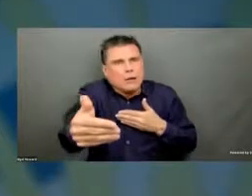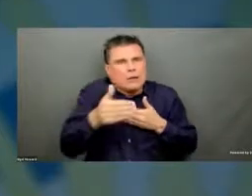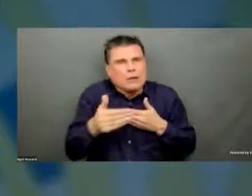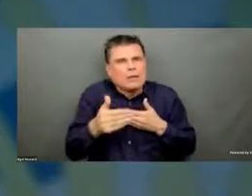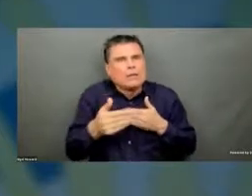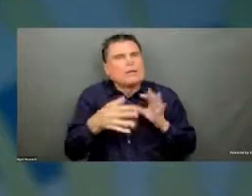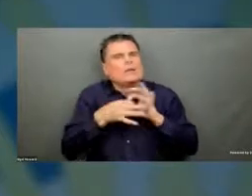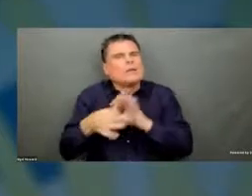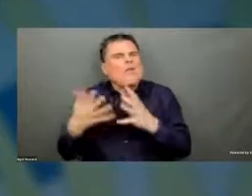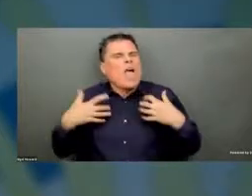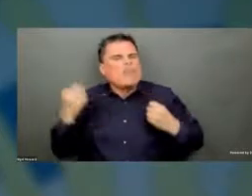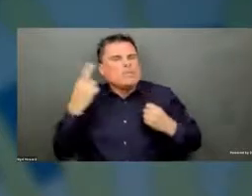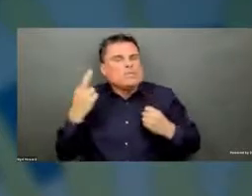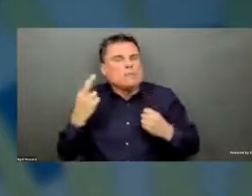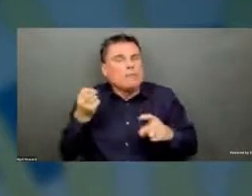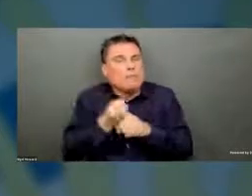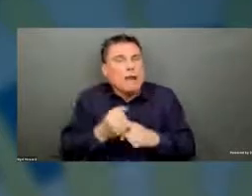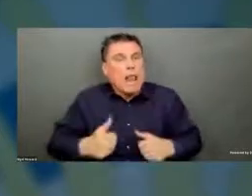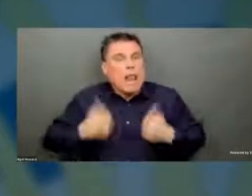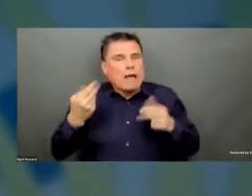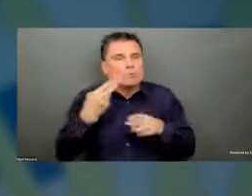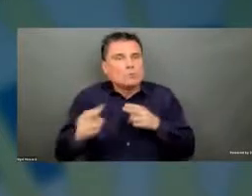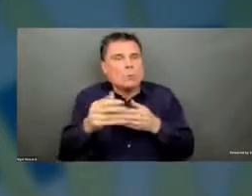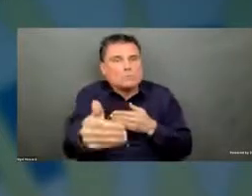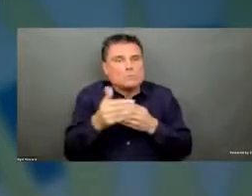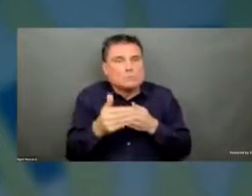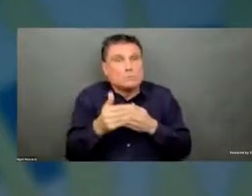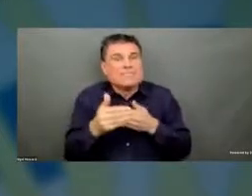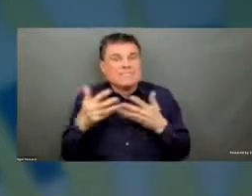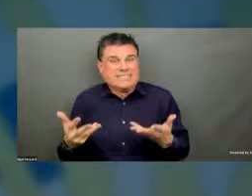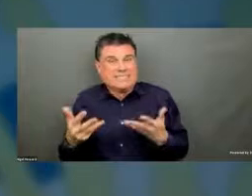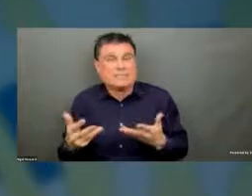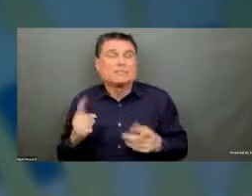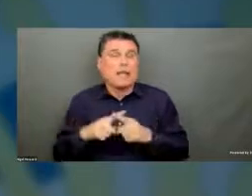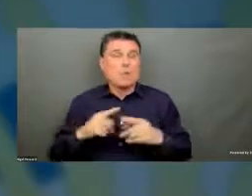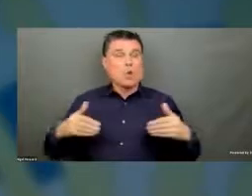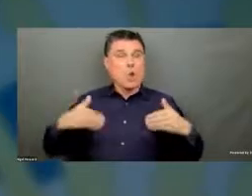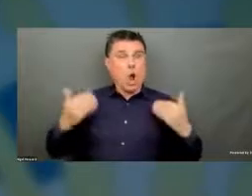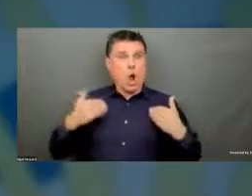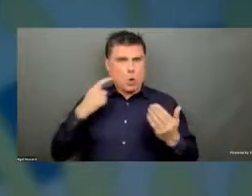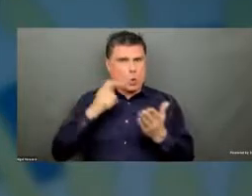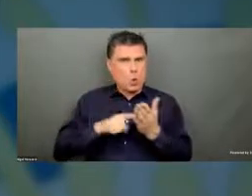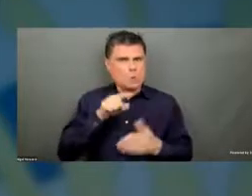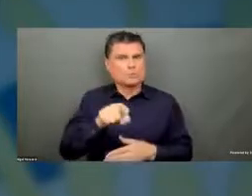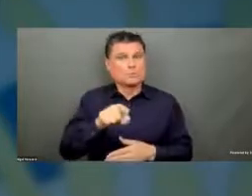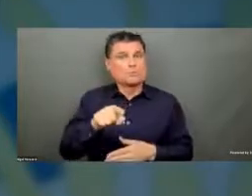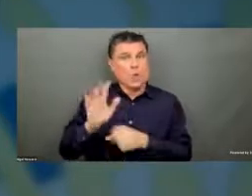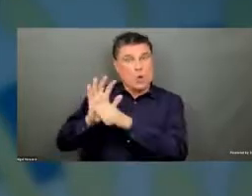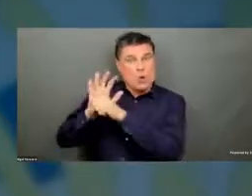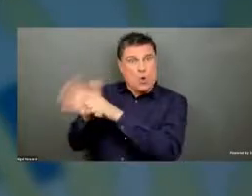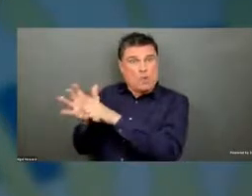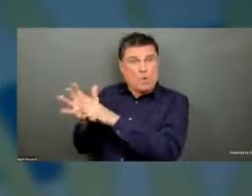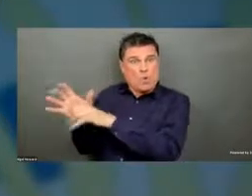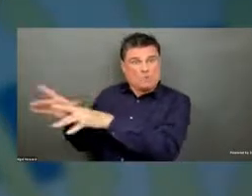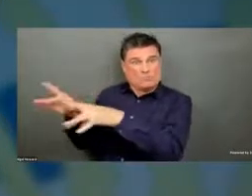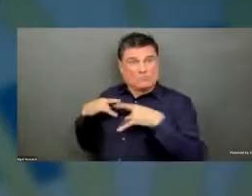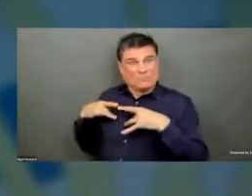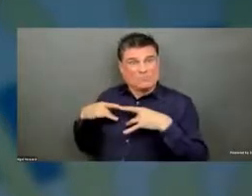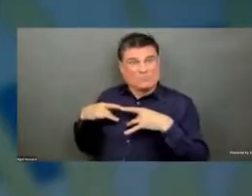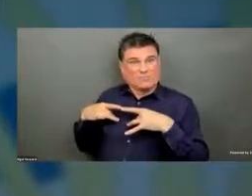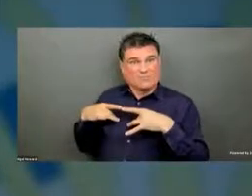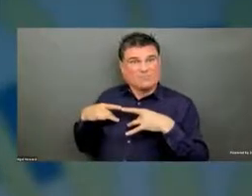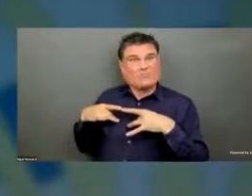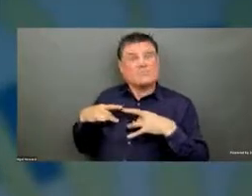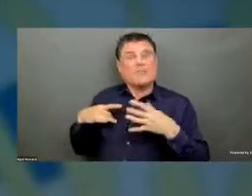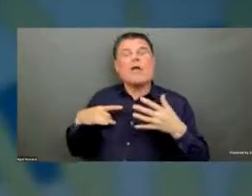from COVID-19, that drops it as a cause of death to 11. What that tells us is what we've